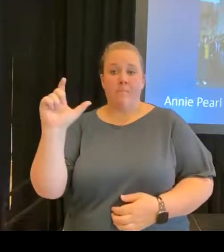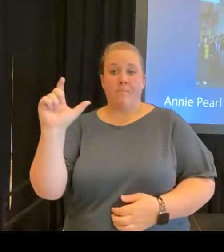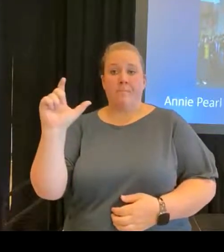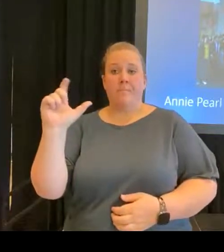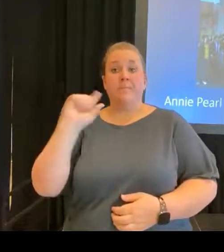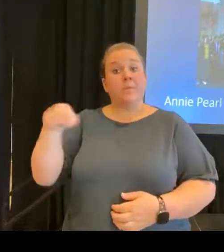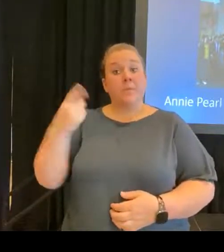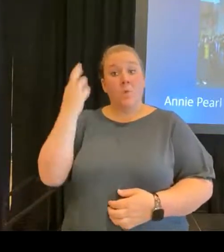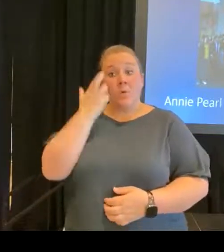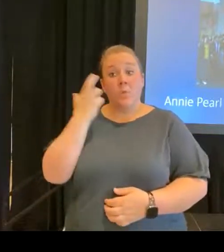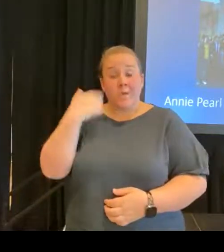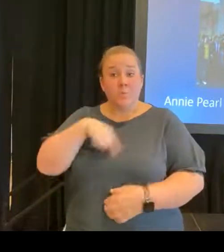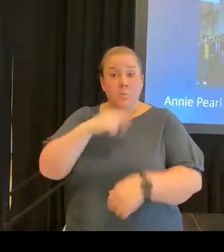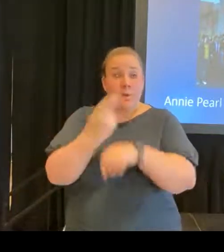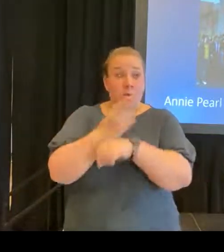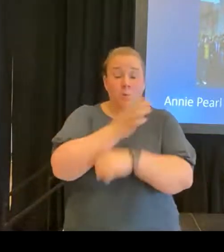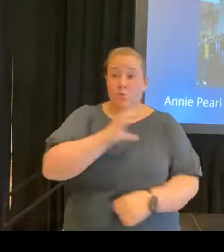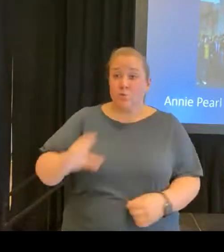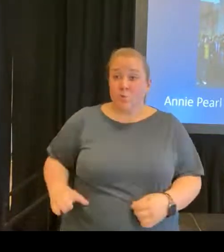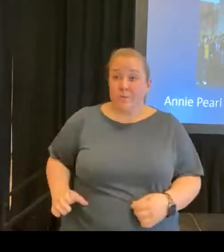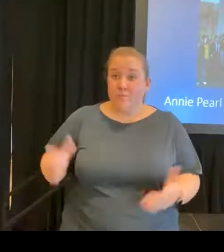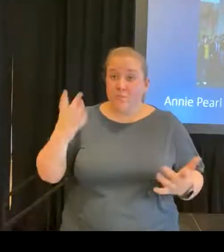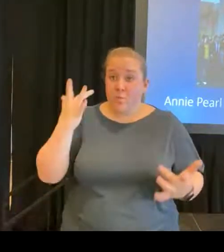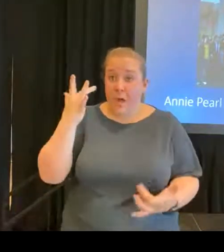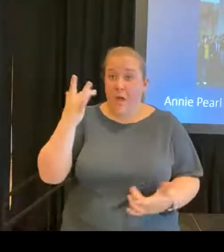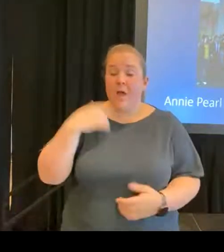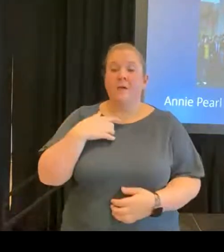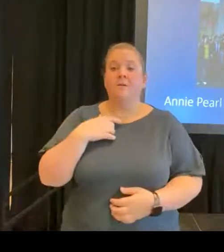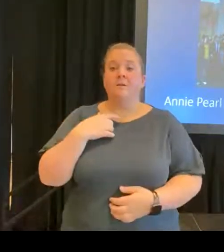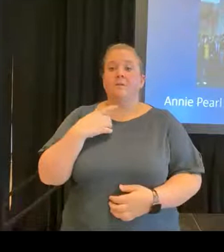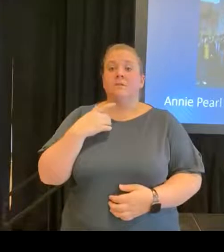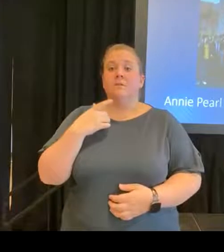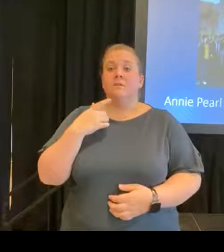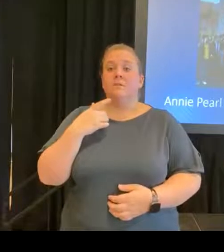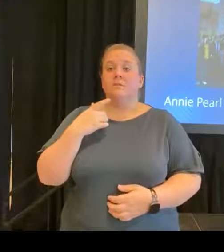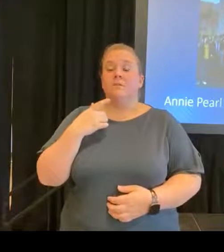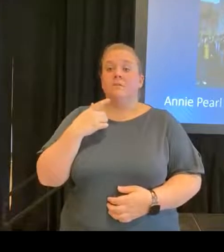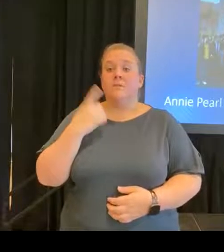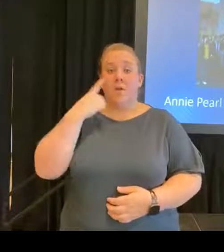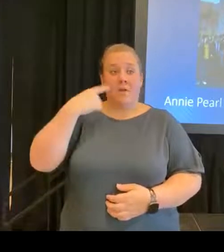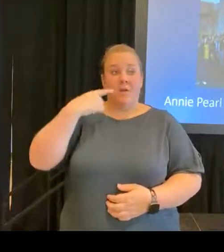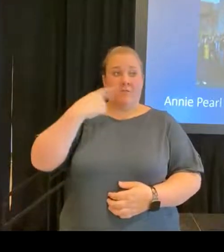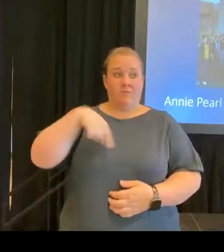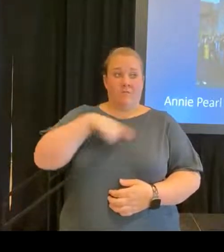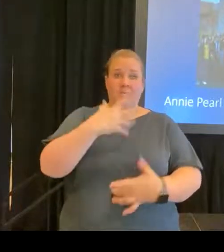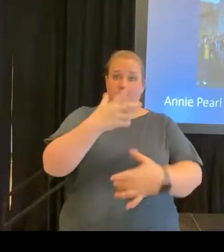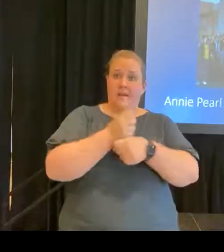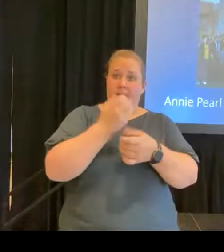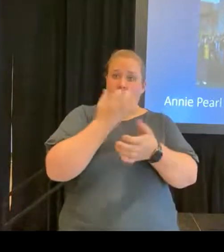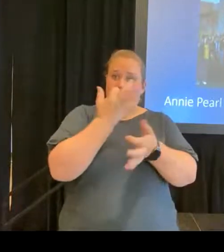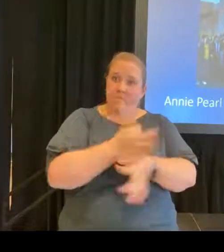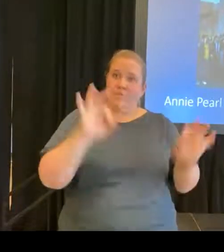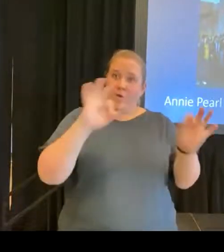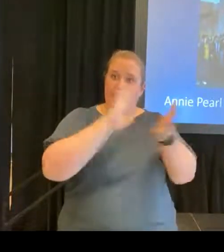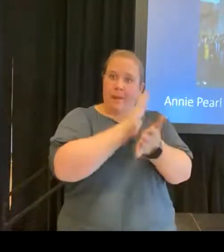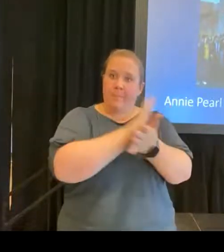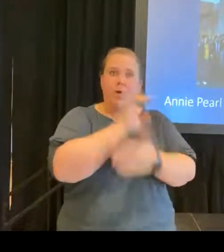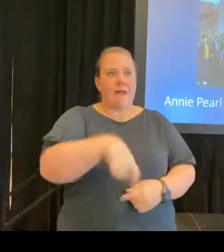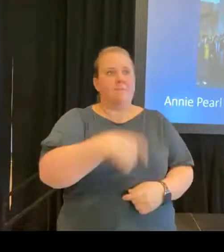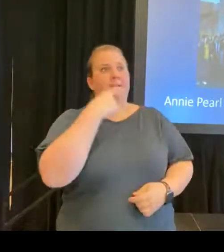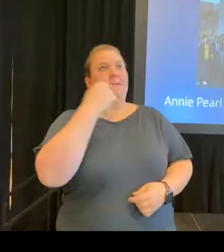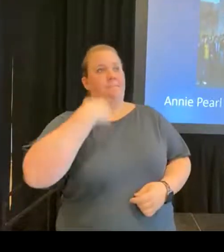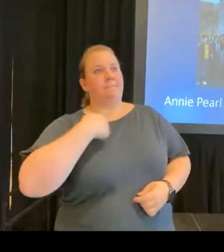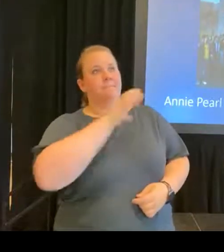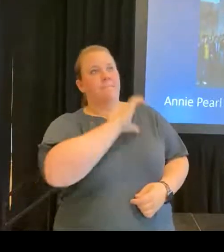The only reason we were using Christianity is because in order to get your freedman's papers, you had to say that you